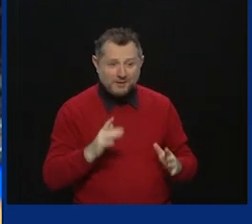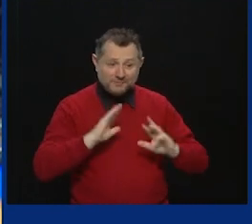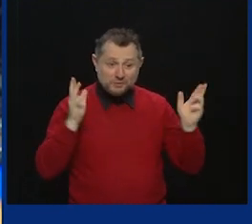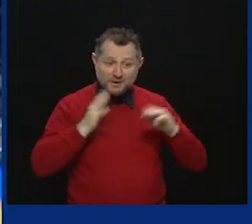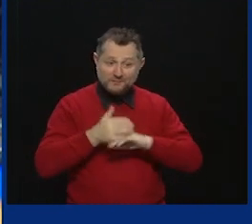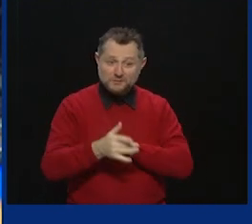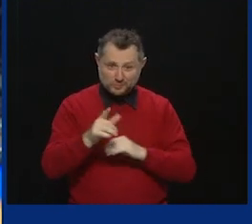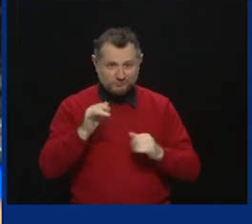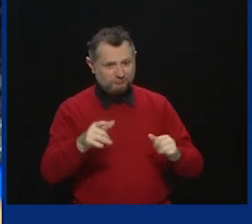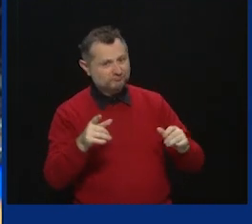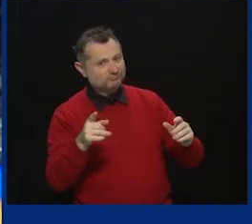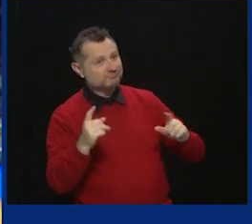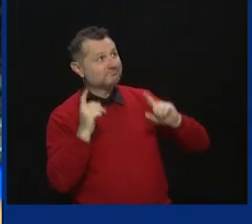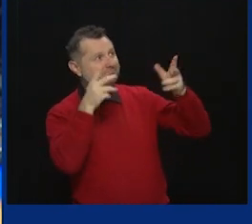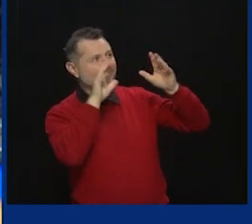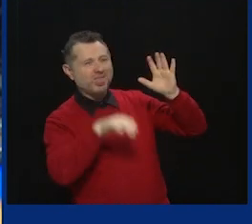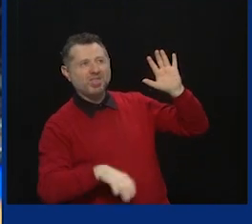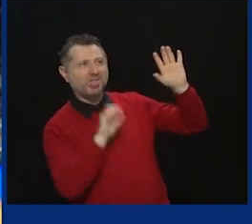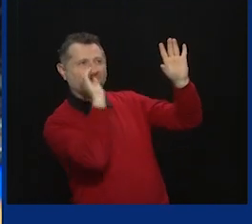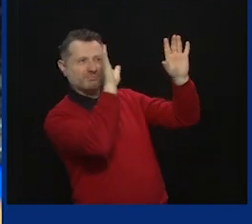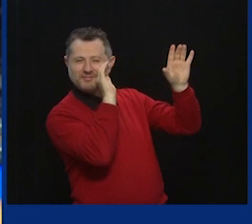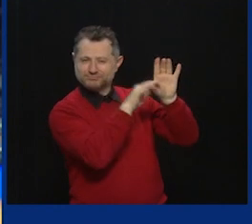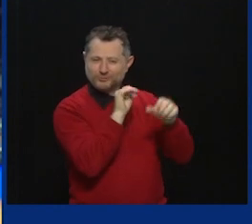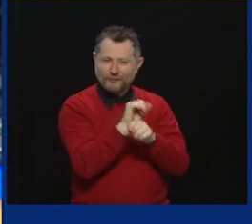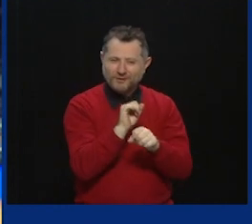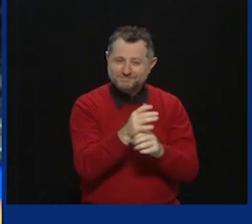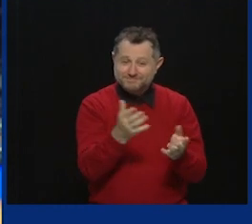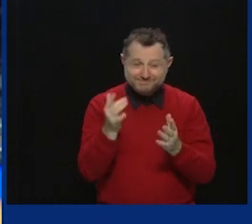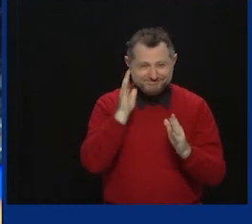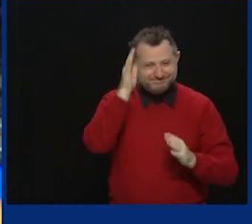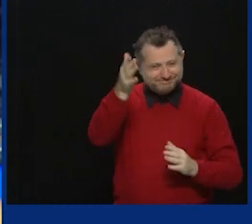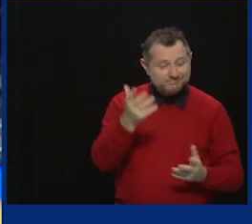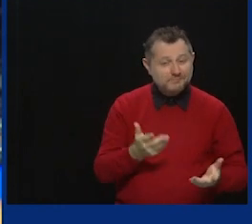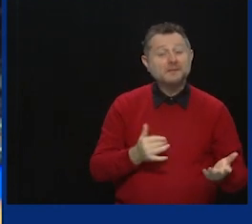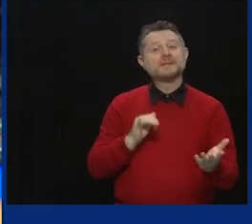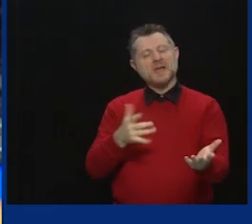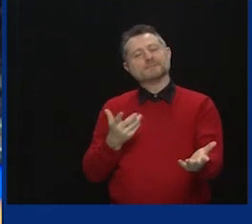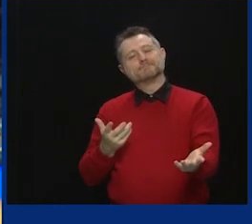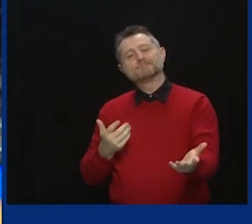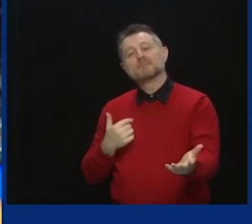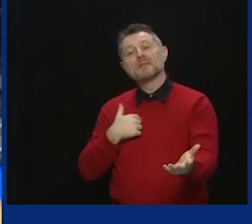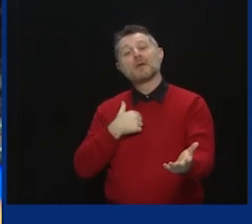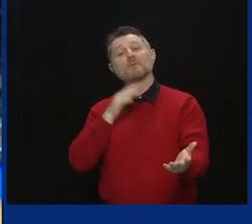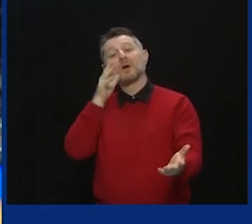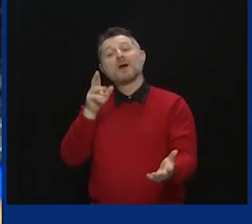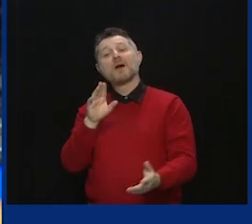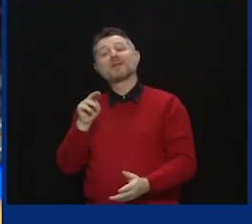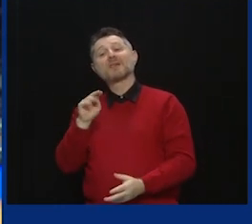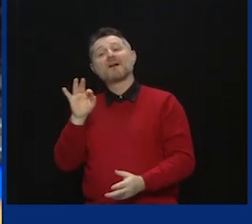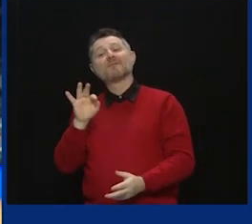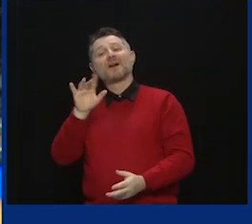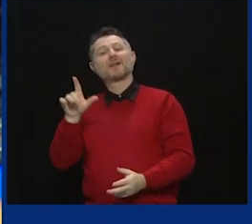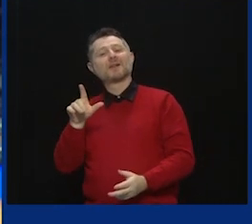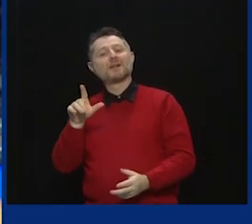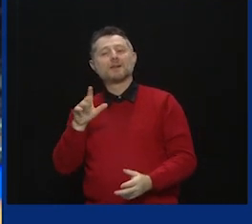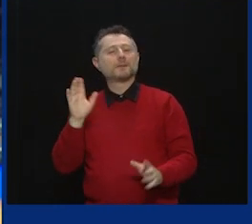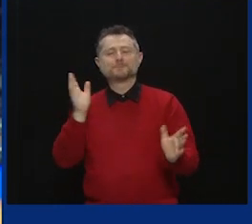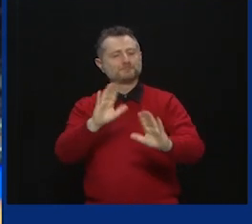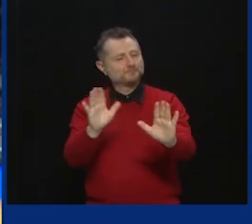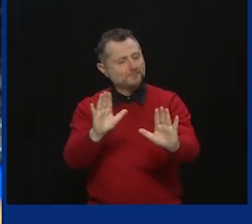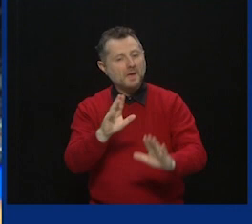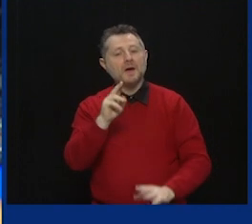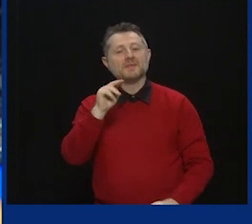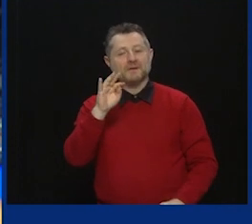we're launching. We did this with some of our athletes as well. We had our Vax to Win NFL sweepstakes. We were giving away tickets to people who got